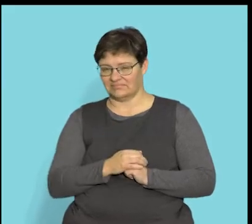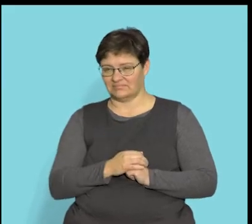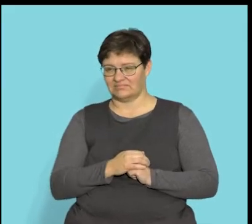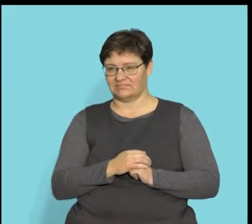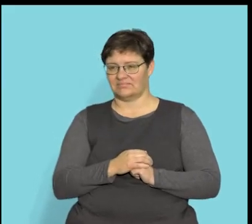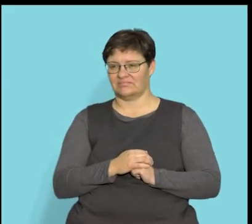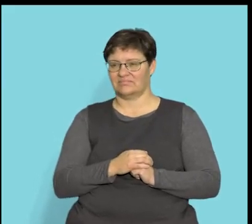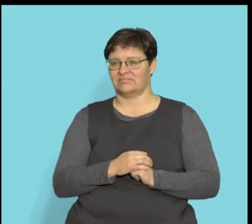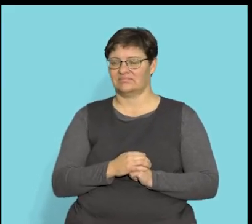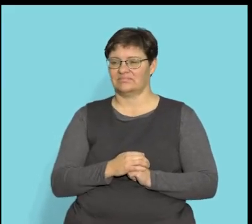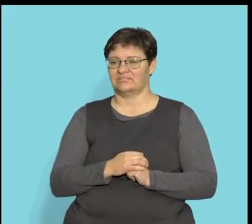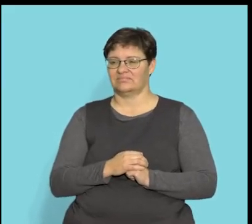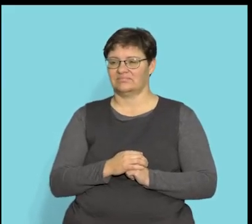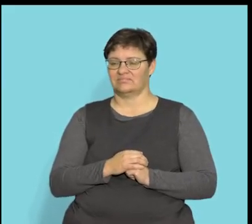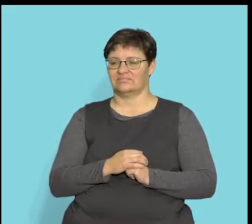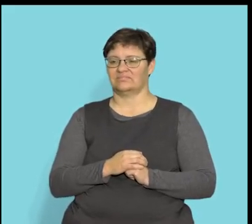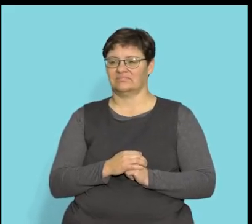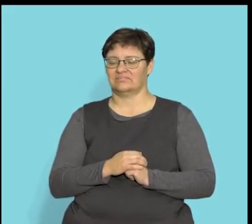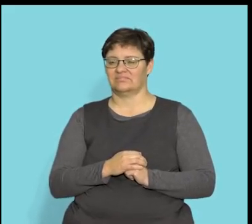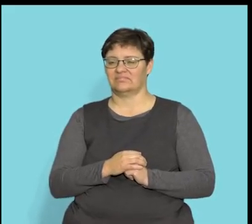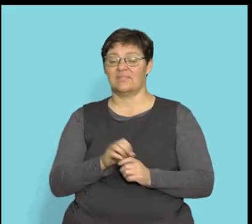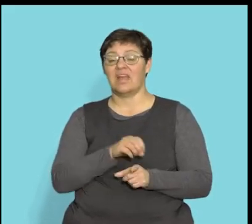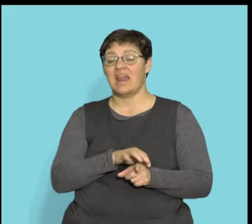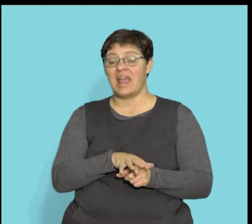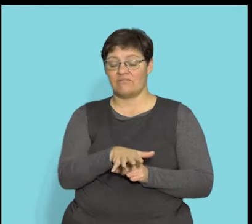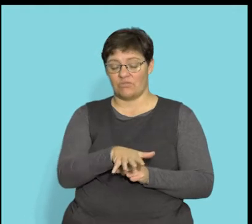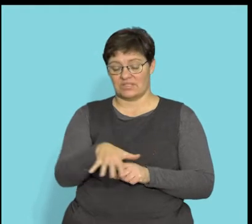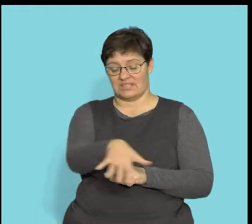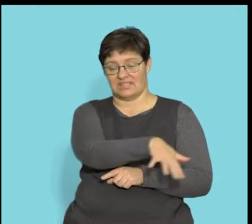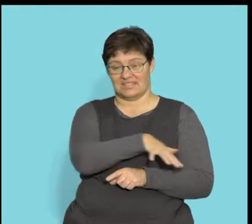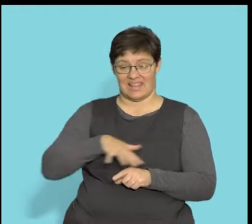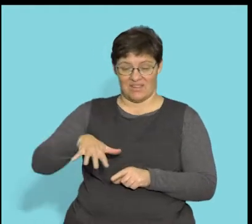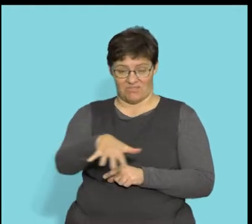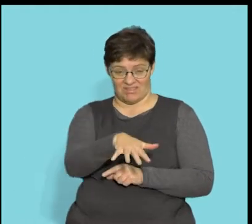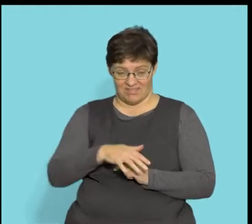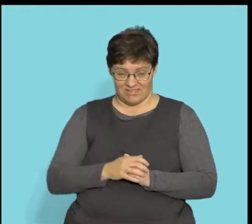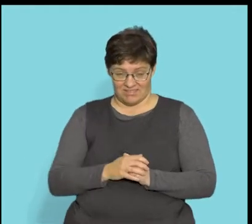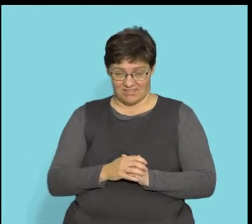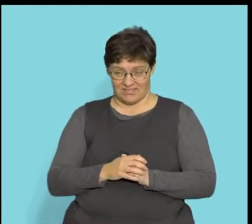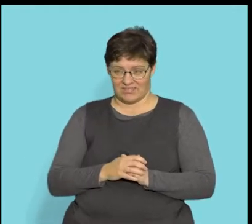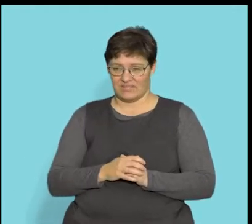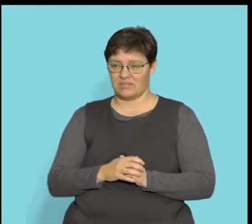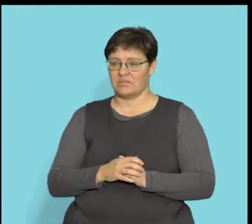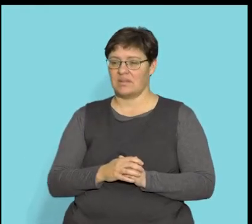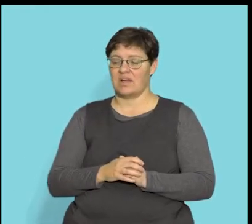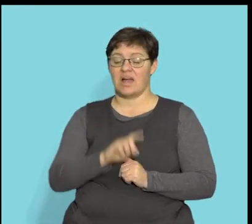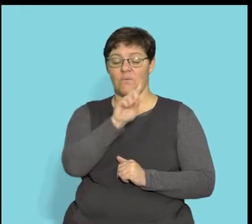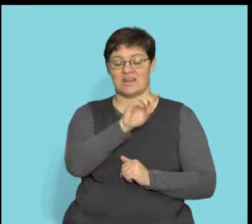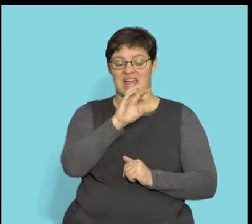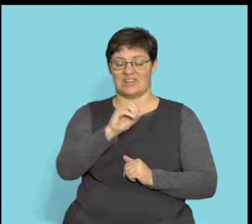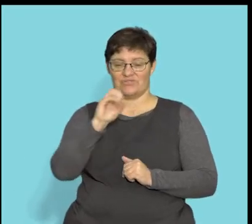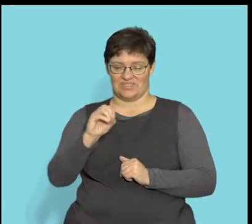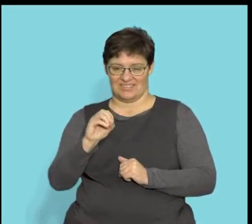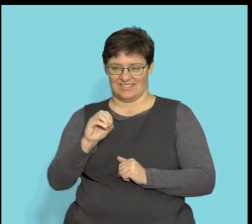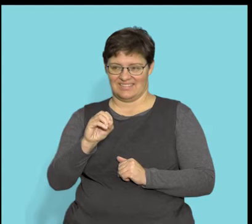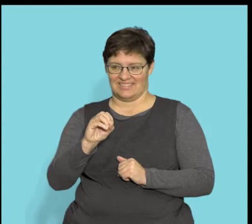can see that the scale factor influenced the surface area in a way that it is